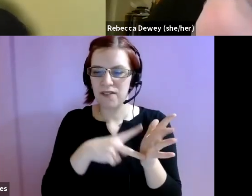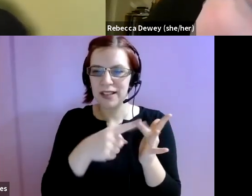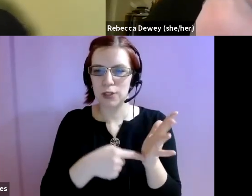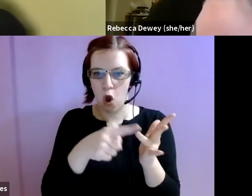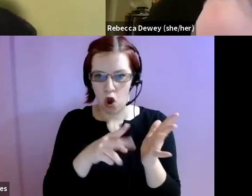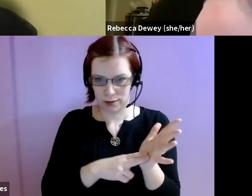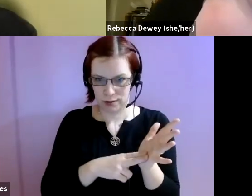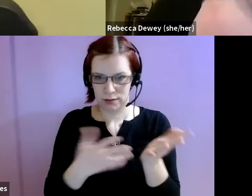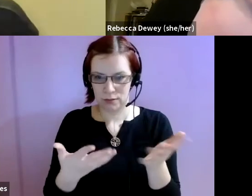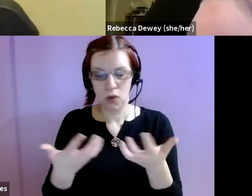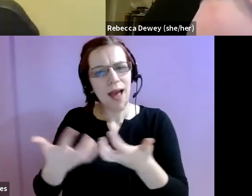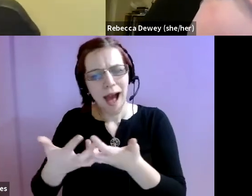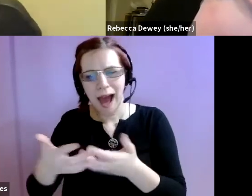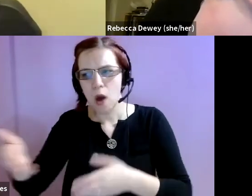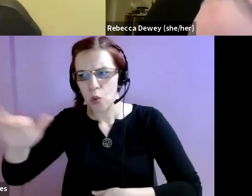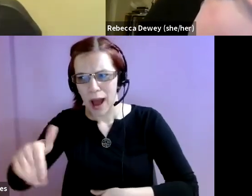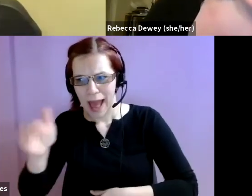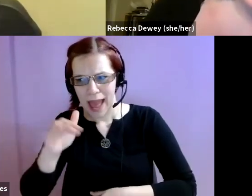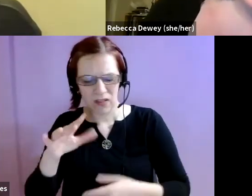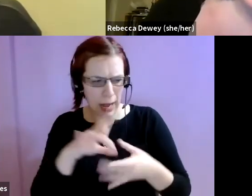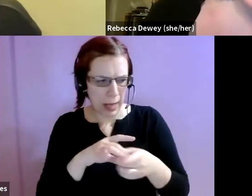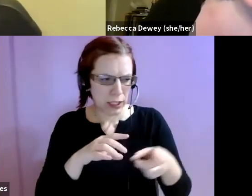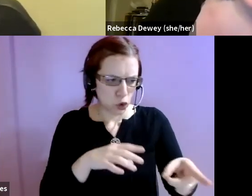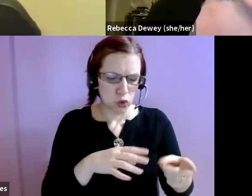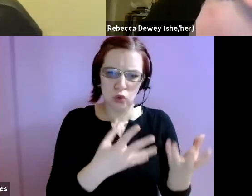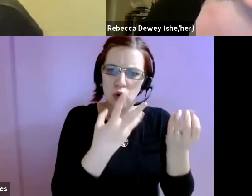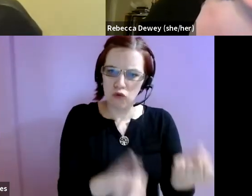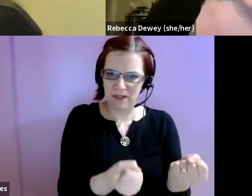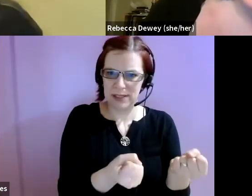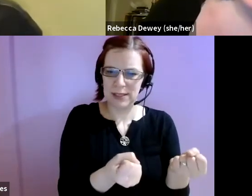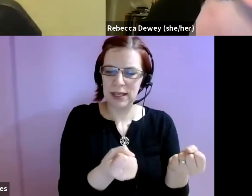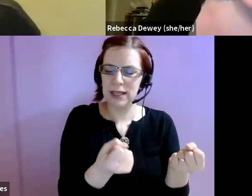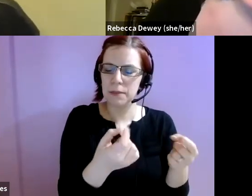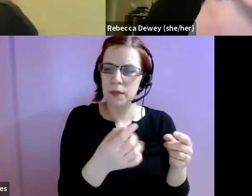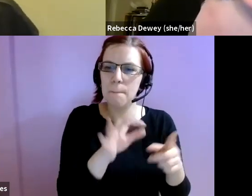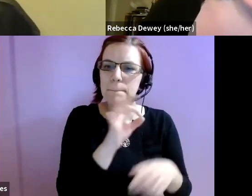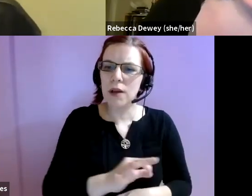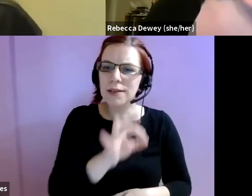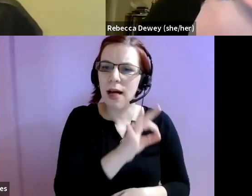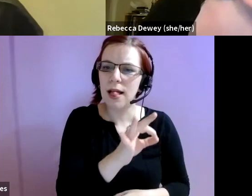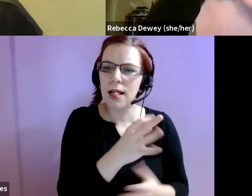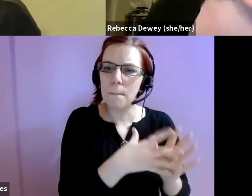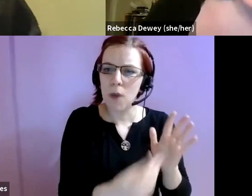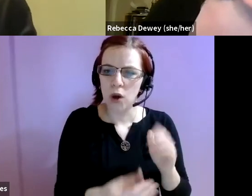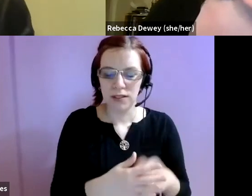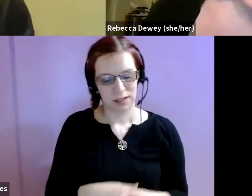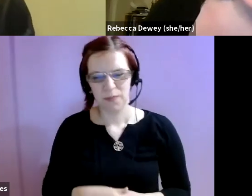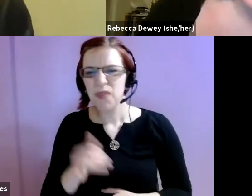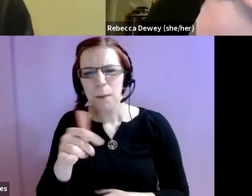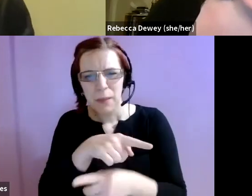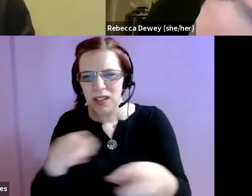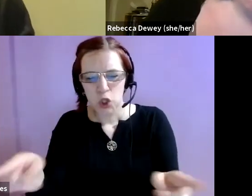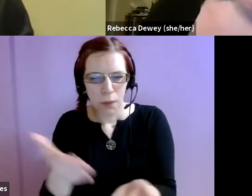particle model? Yeah. So again, for those folks who might be wondering, the